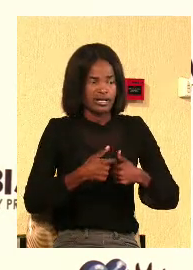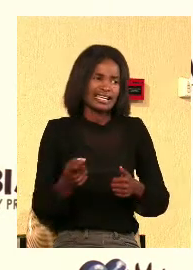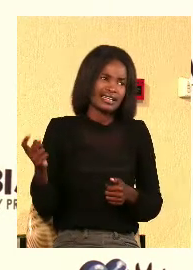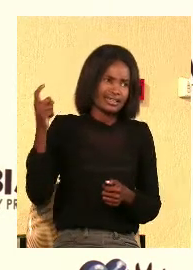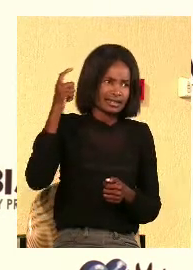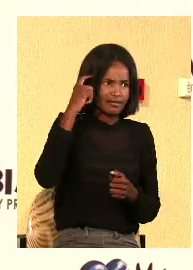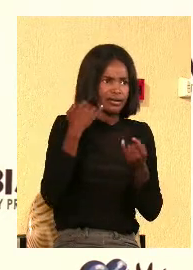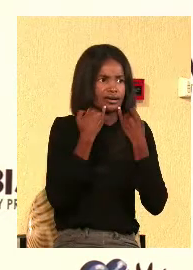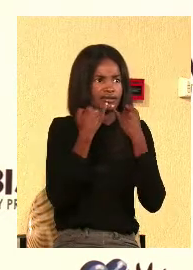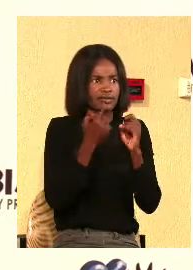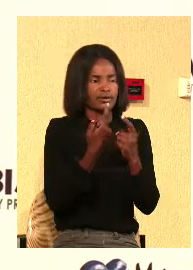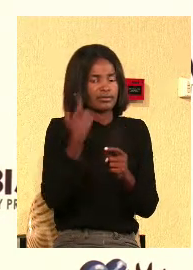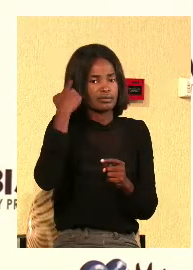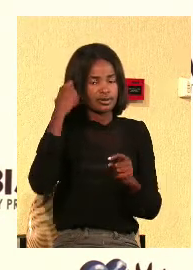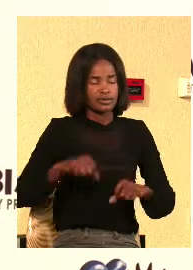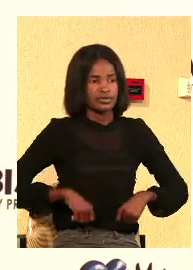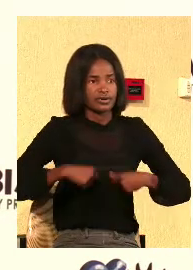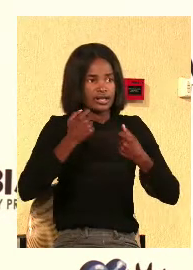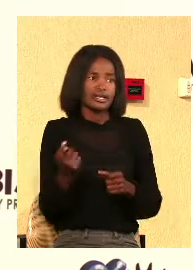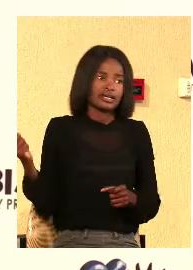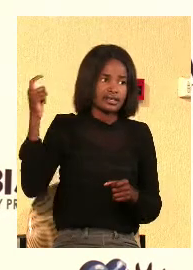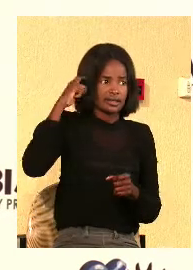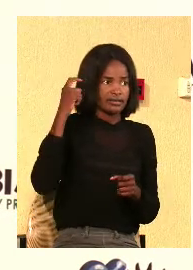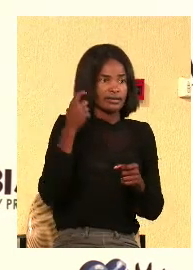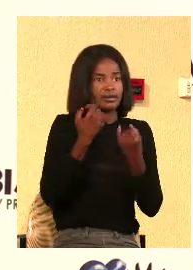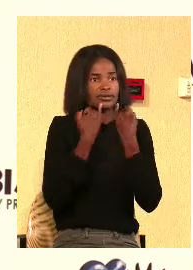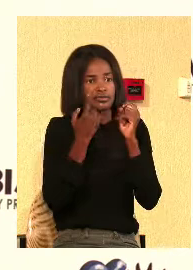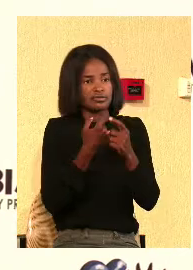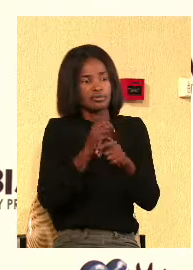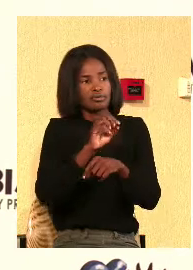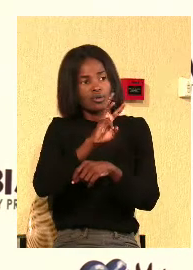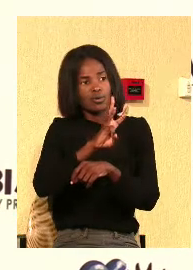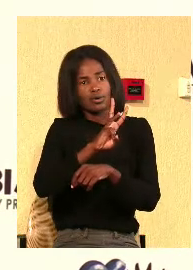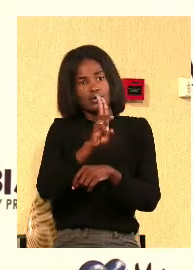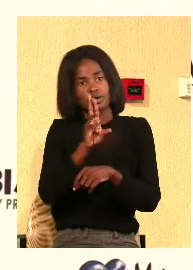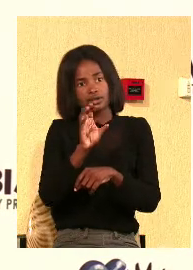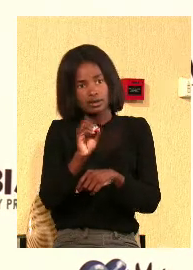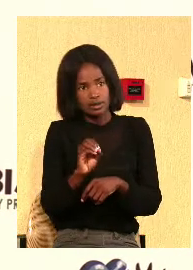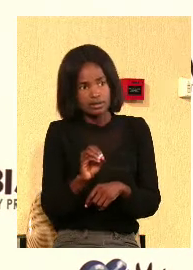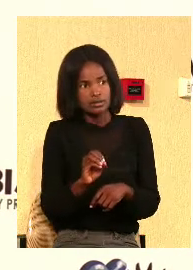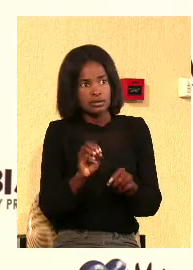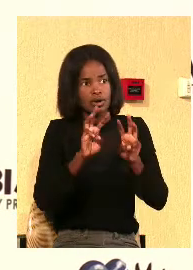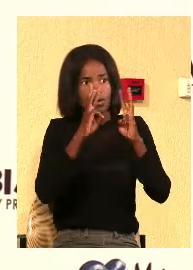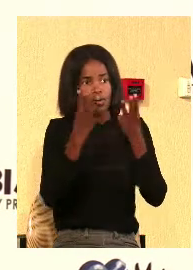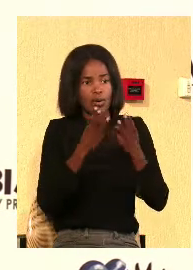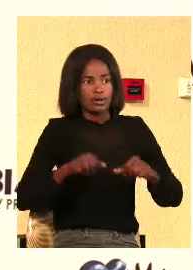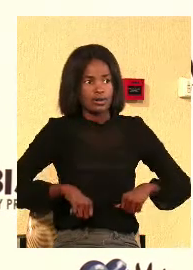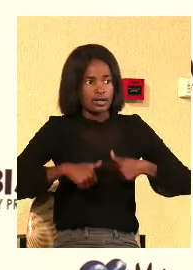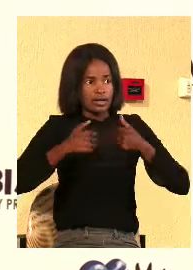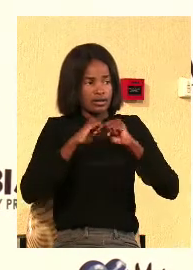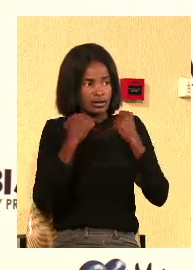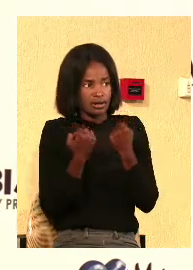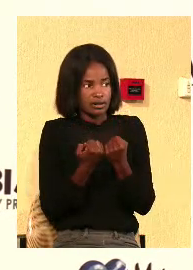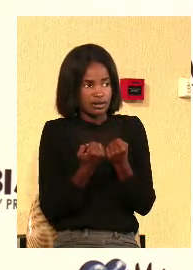and also from WHO as a source of credible and trustworthy information databases, rather